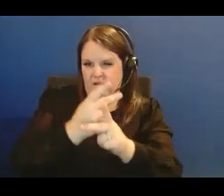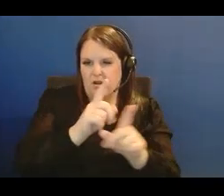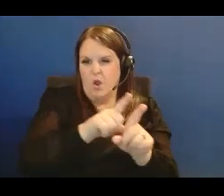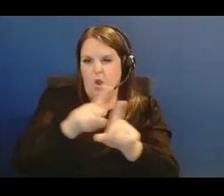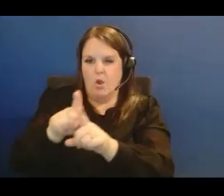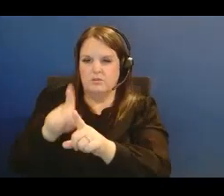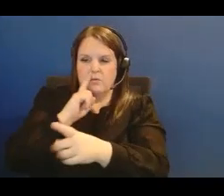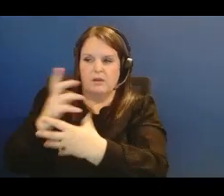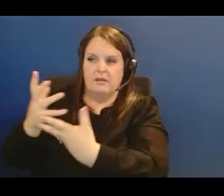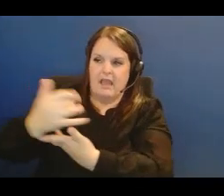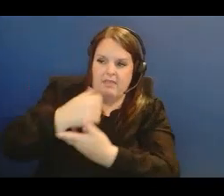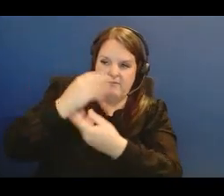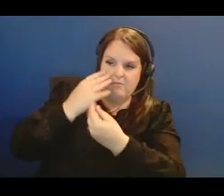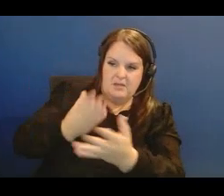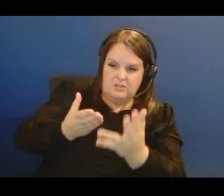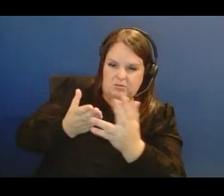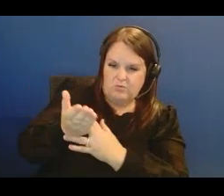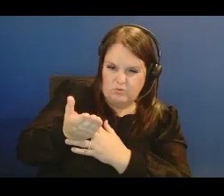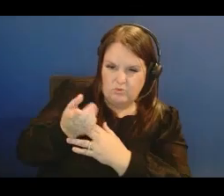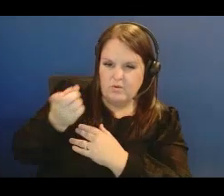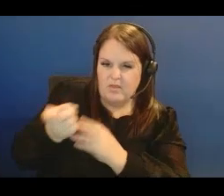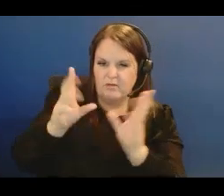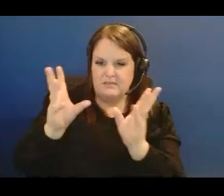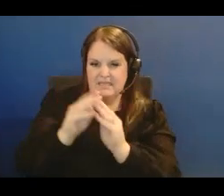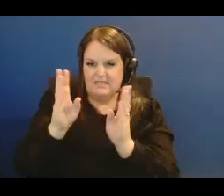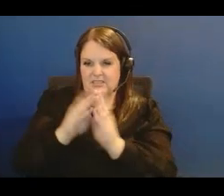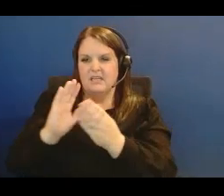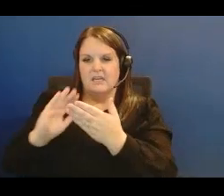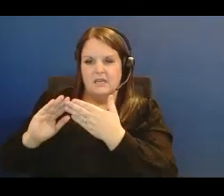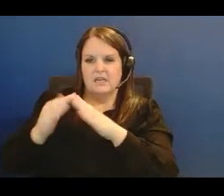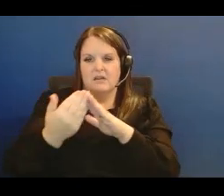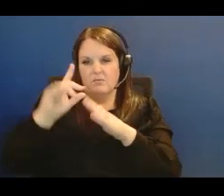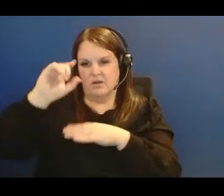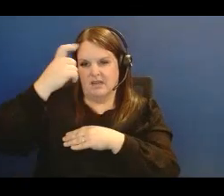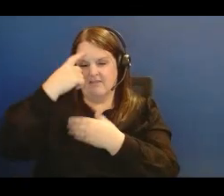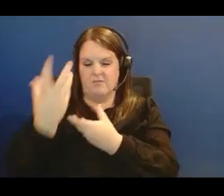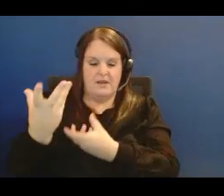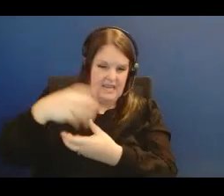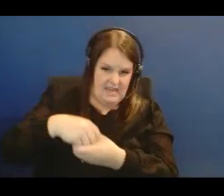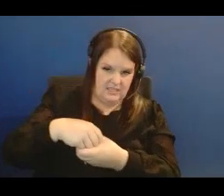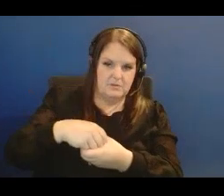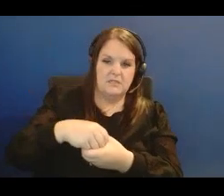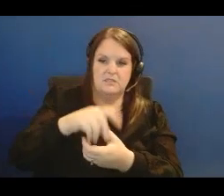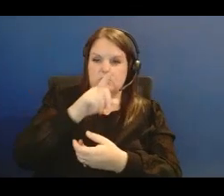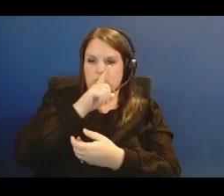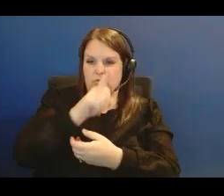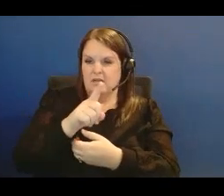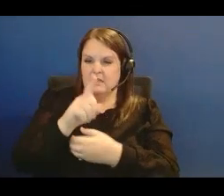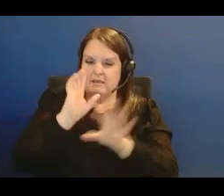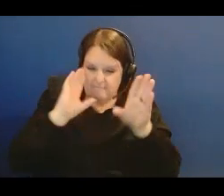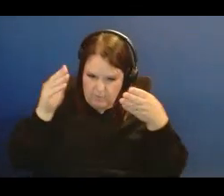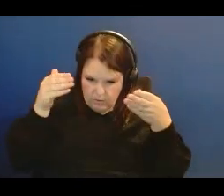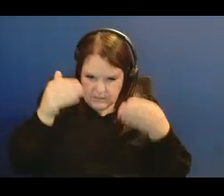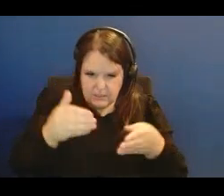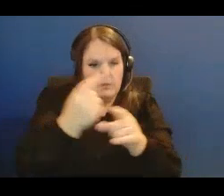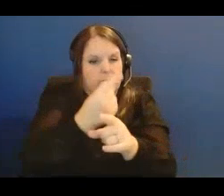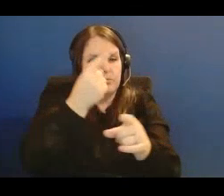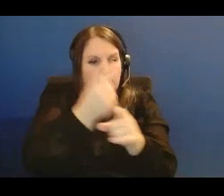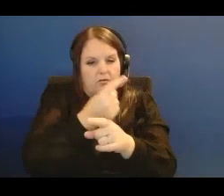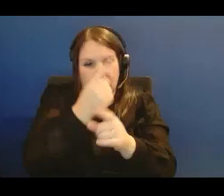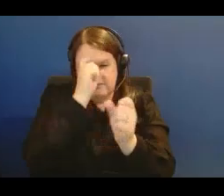information gathered through those sessions and our community and government engagement to really narrow down appropriate